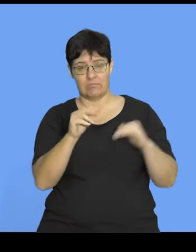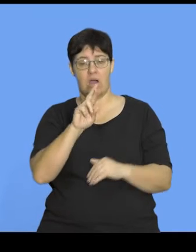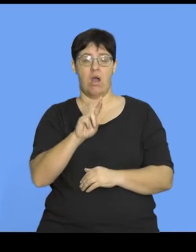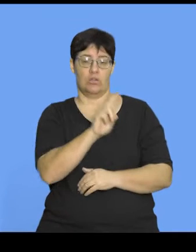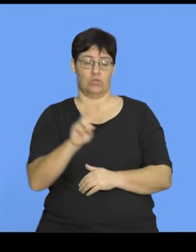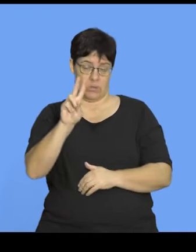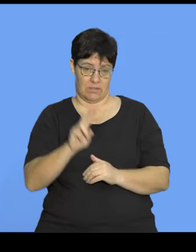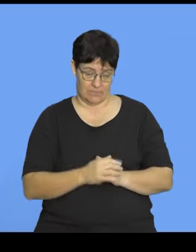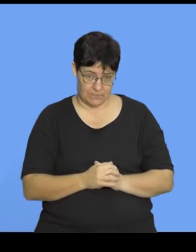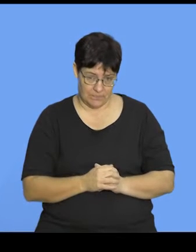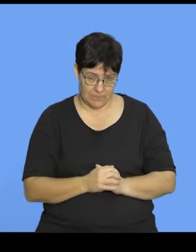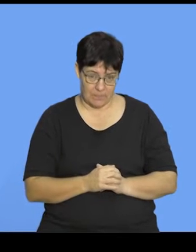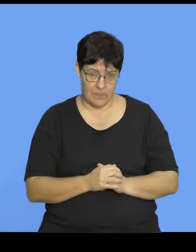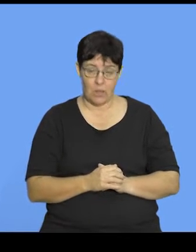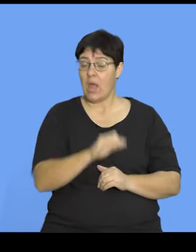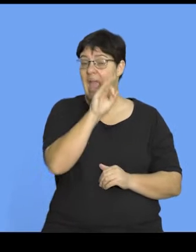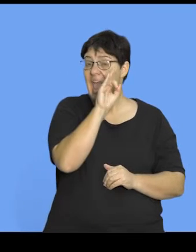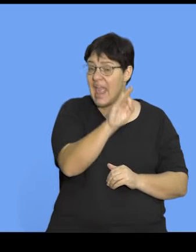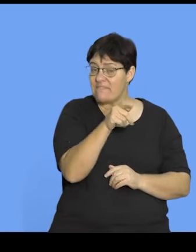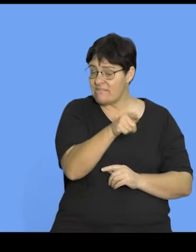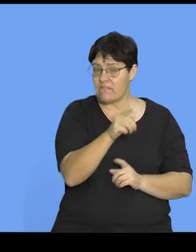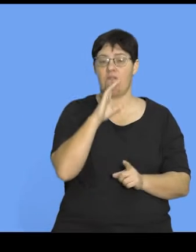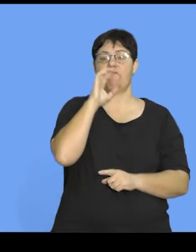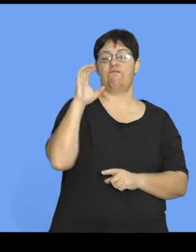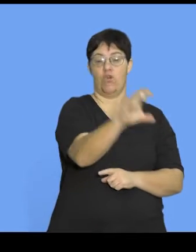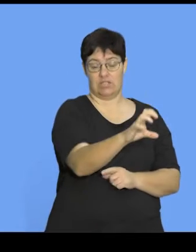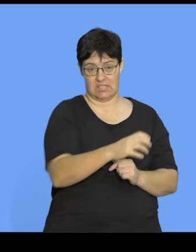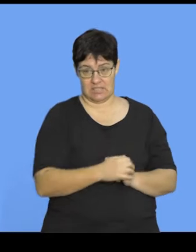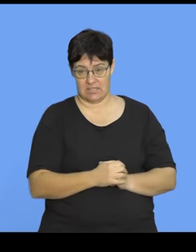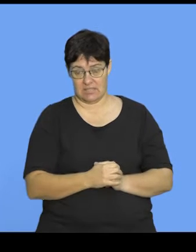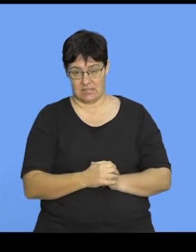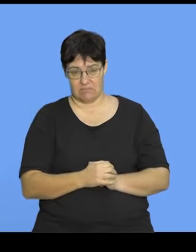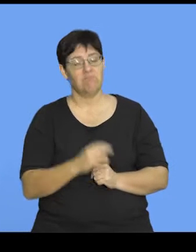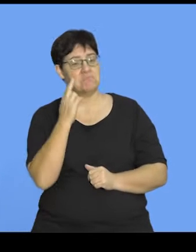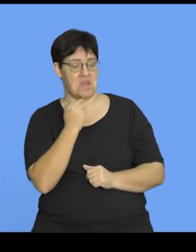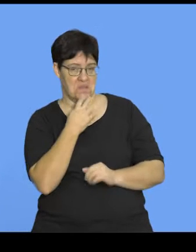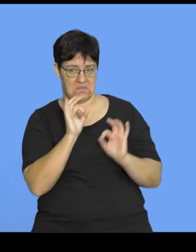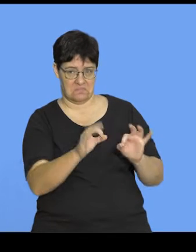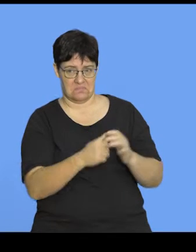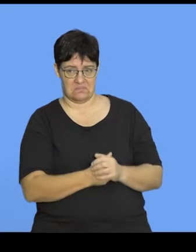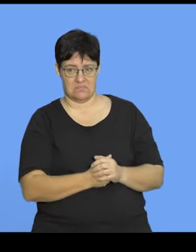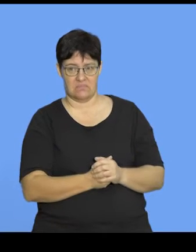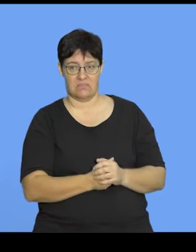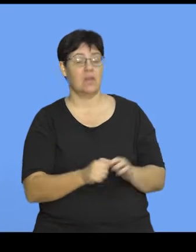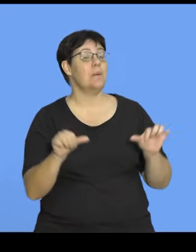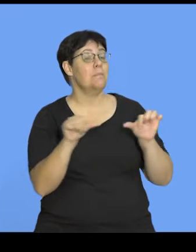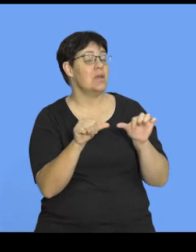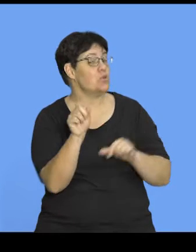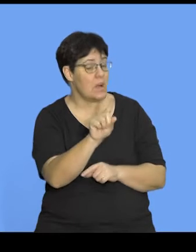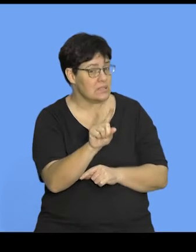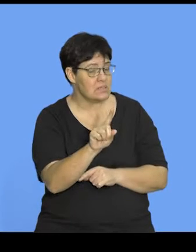of those mean. So F is force. That's nice. Measured